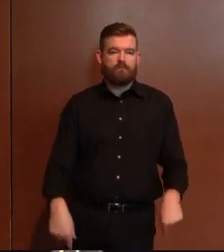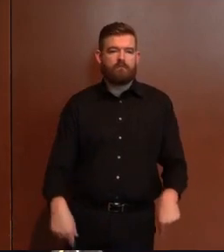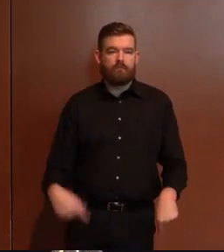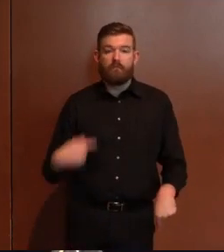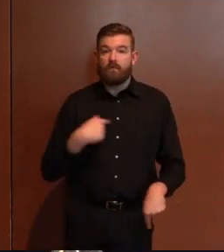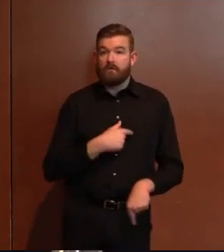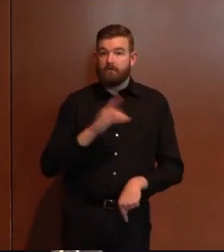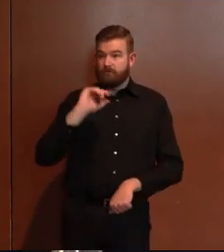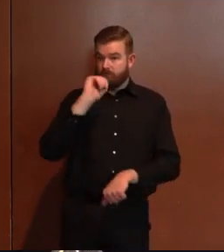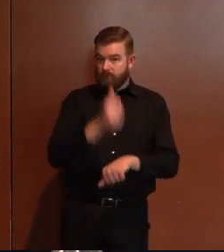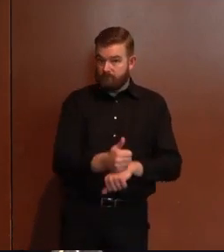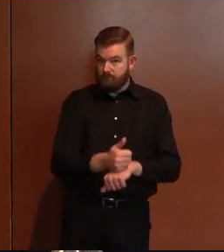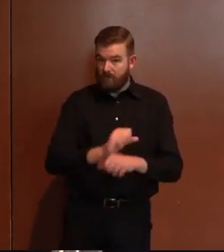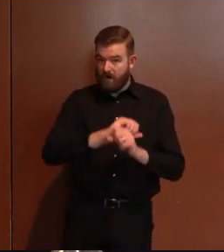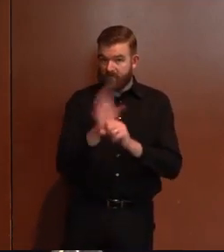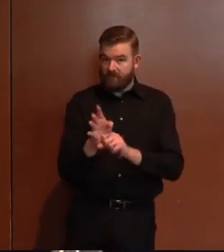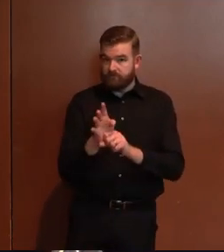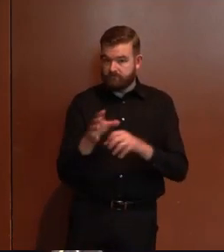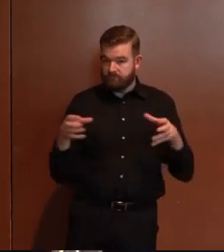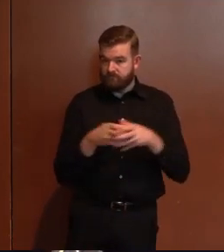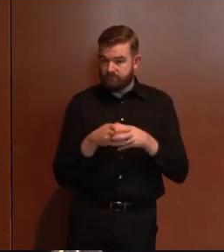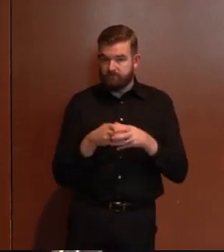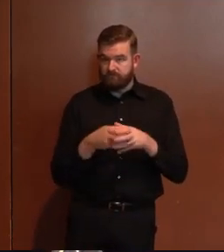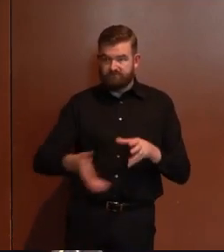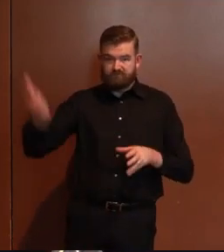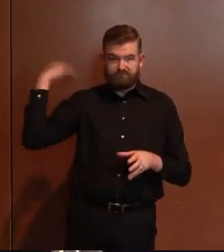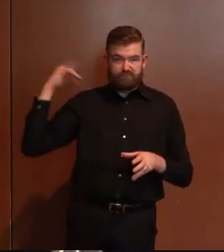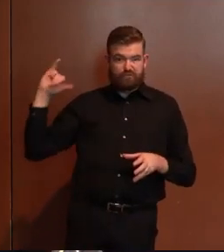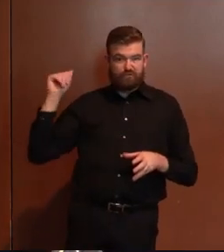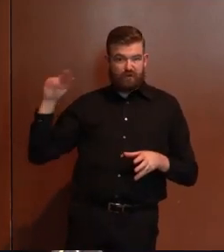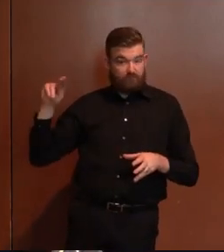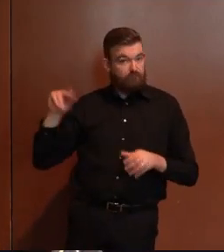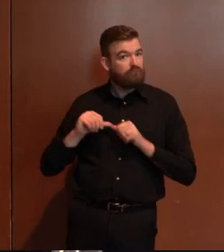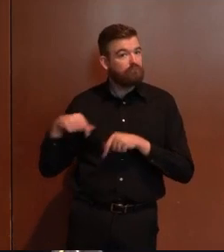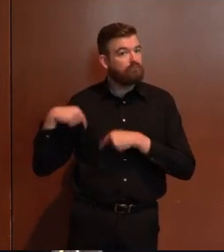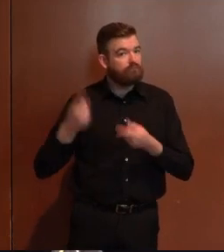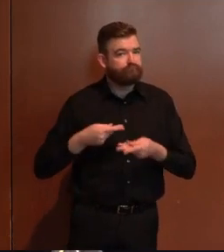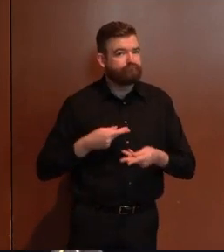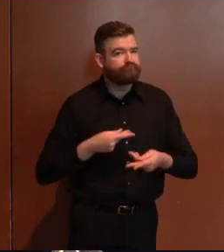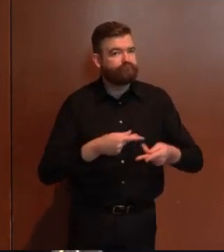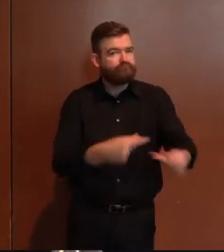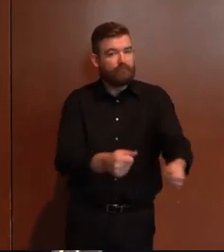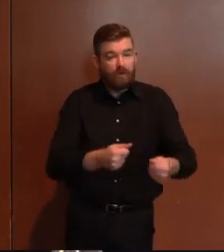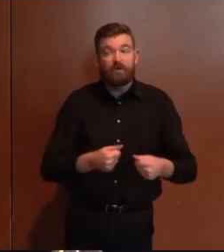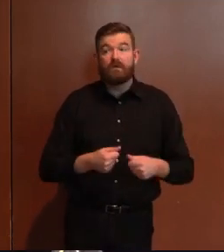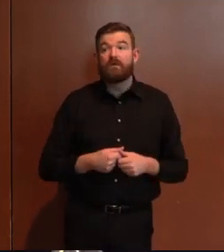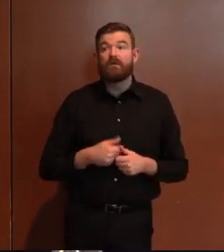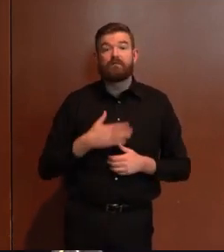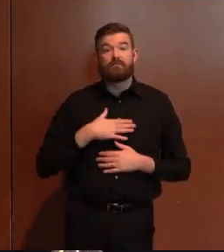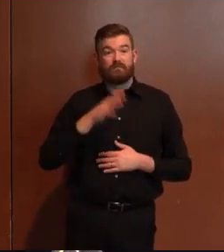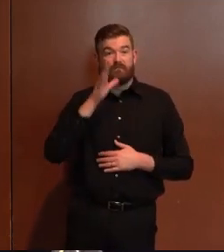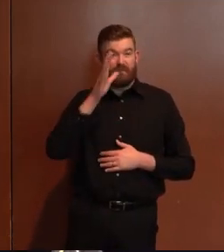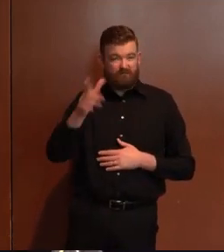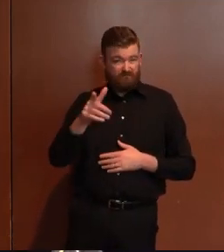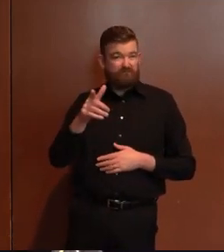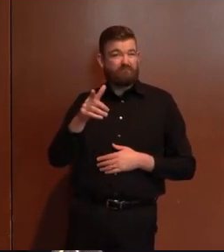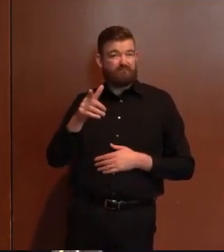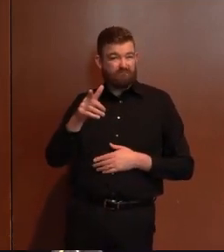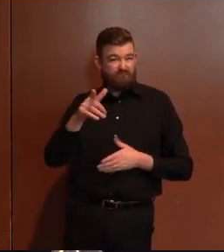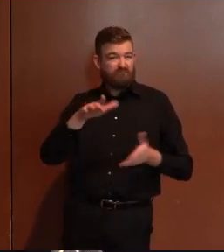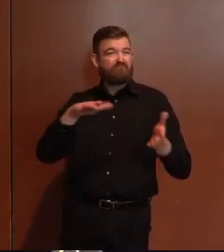were. On the other hand, it's kind of interesting to me, my grandmother died in the 1918 flu epidemic, and the